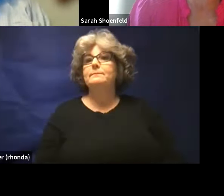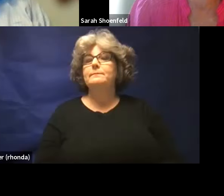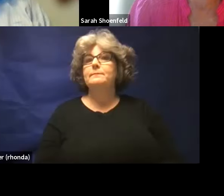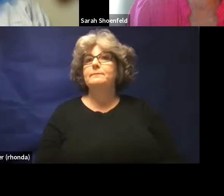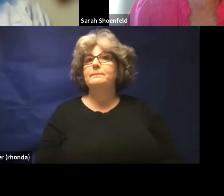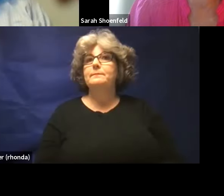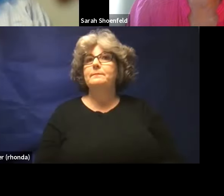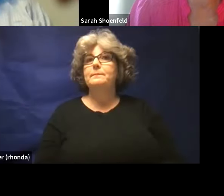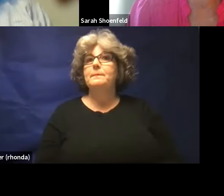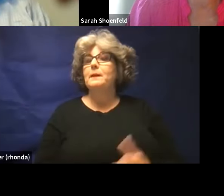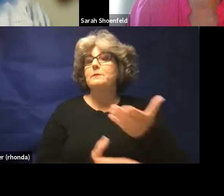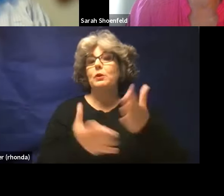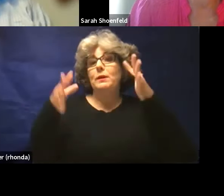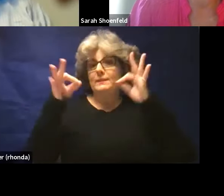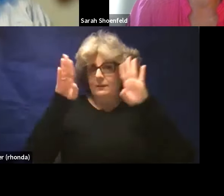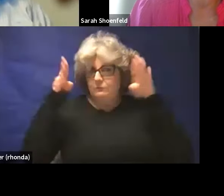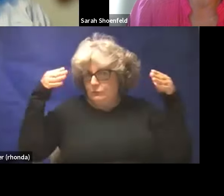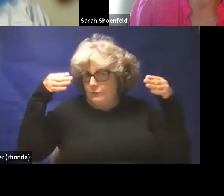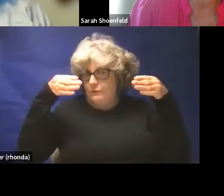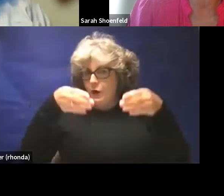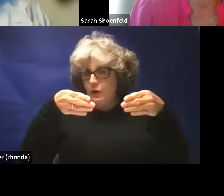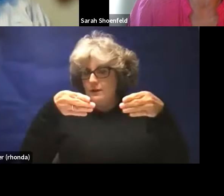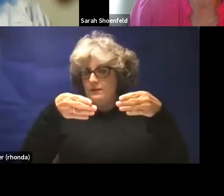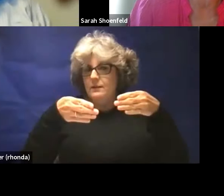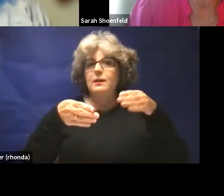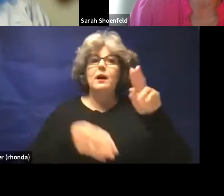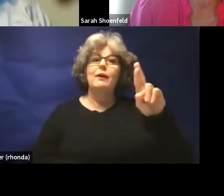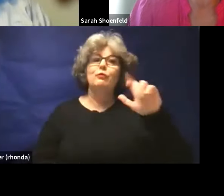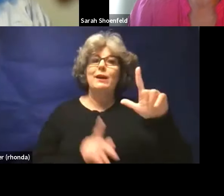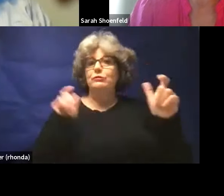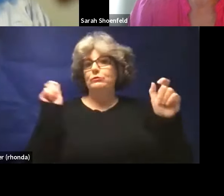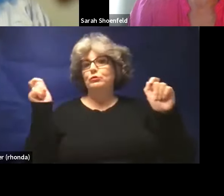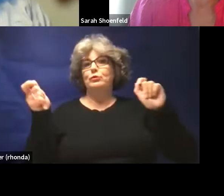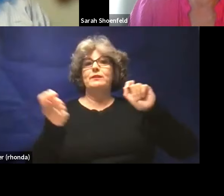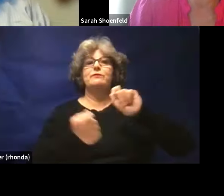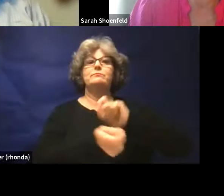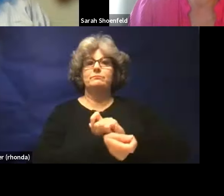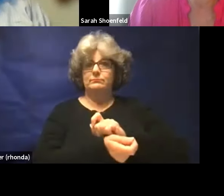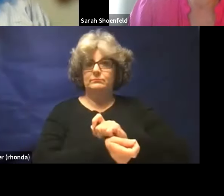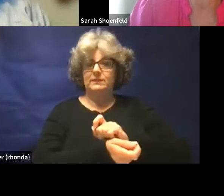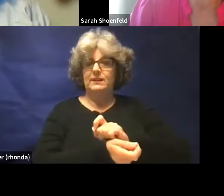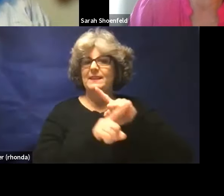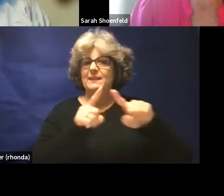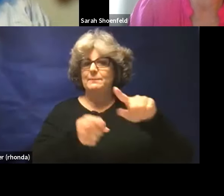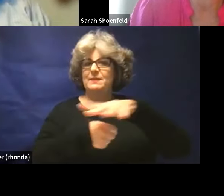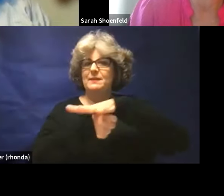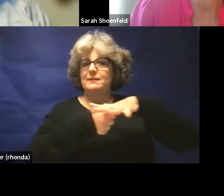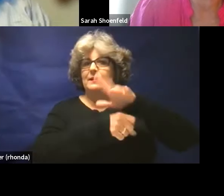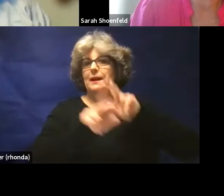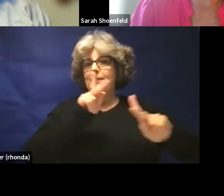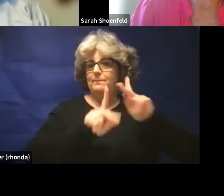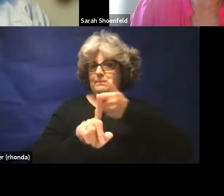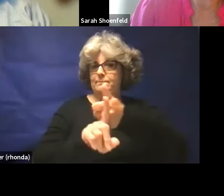So we decided to hone in on this sort of period of racial transition in these neighborhoods and the people that